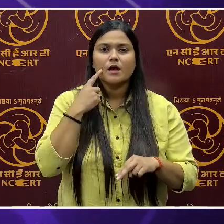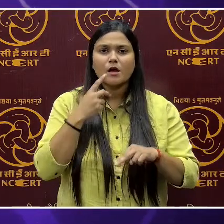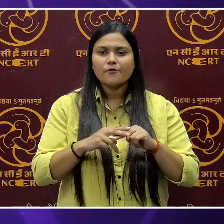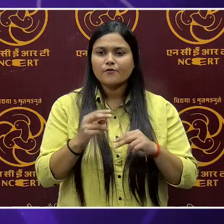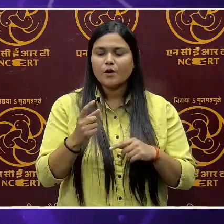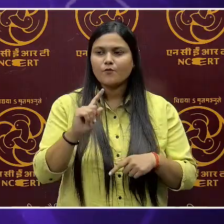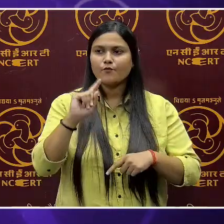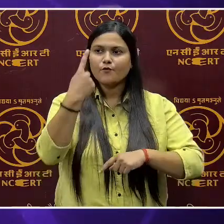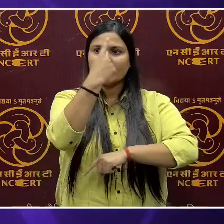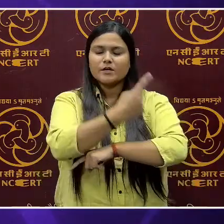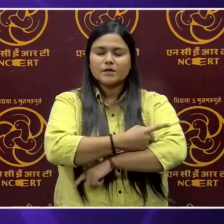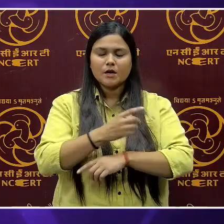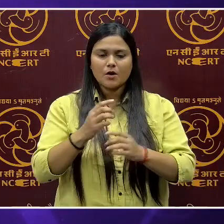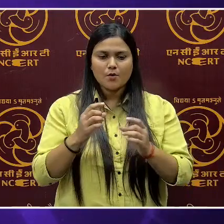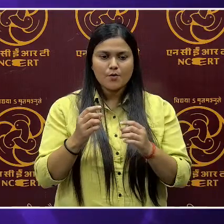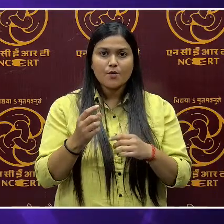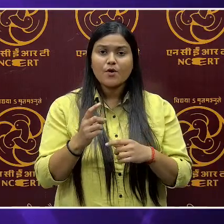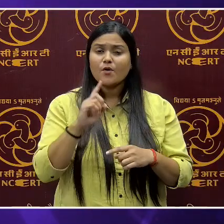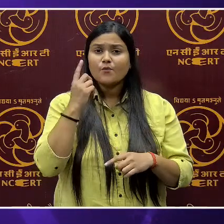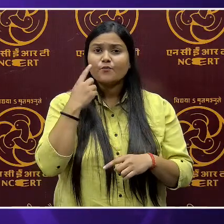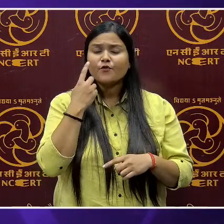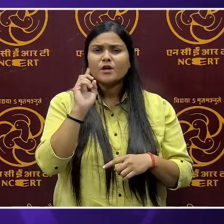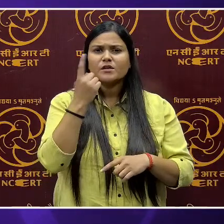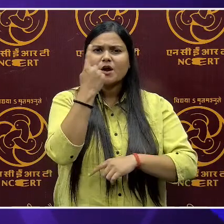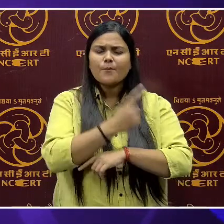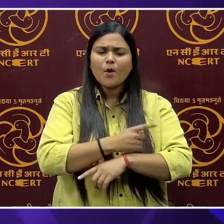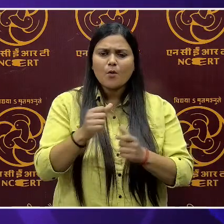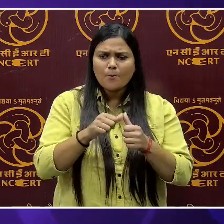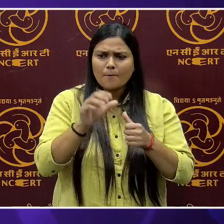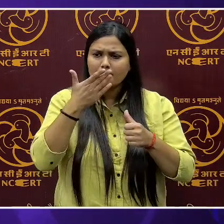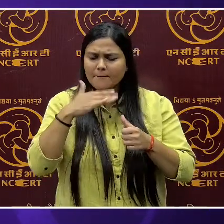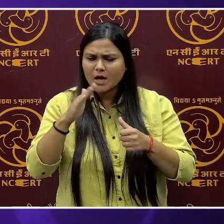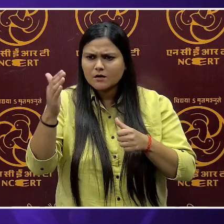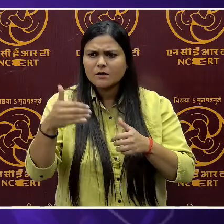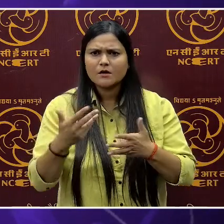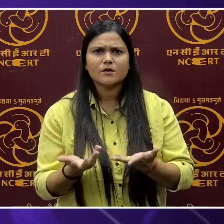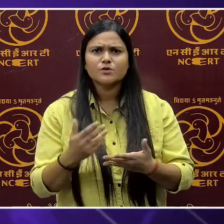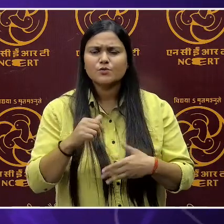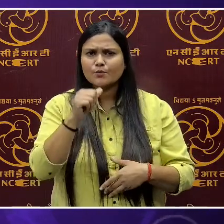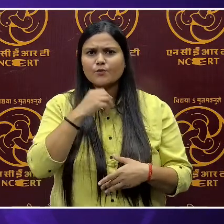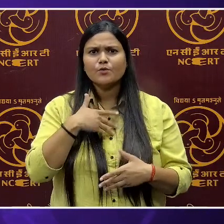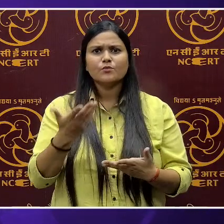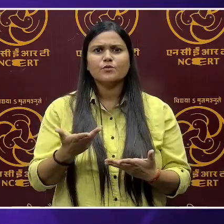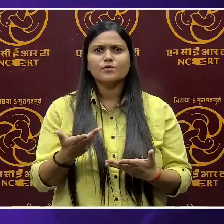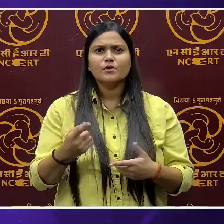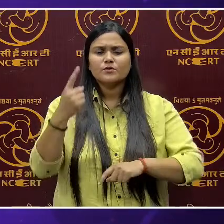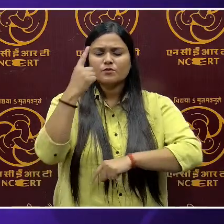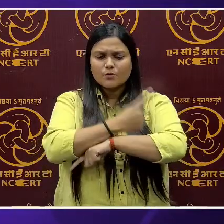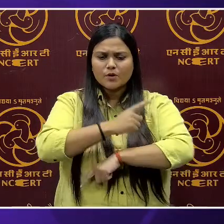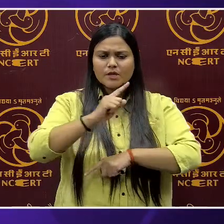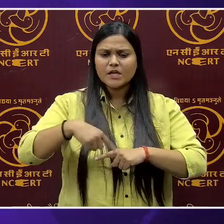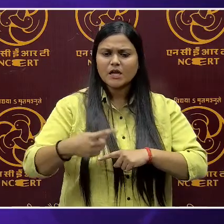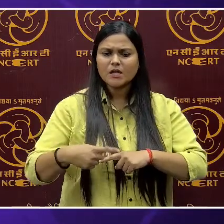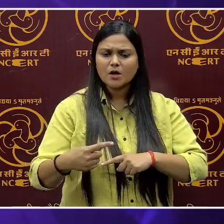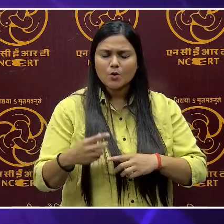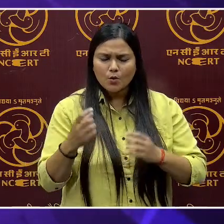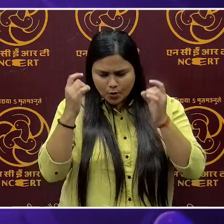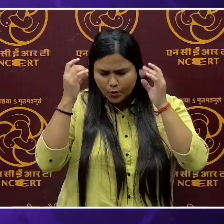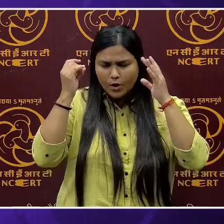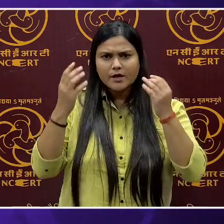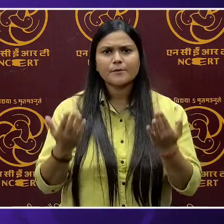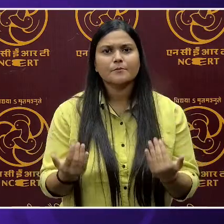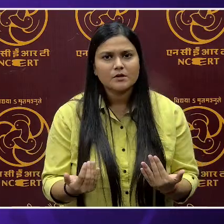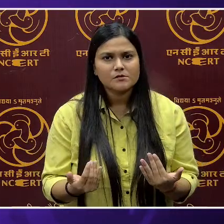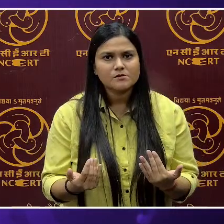day, you get angry, you get sad, because you are not able to carry on with your day-to-day life. You will